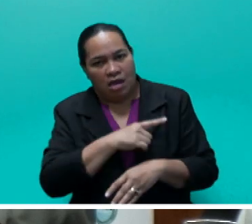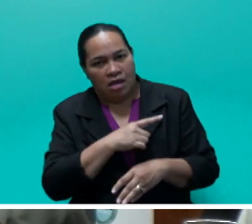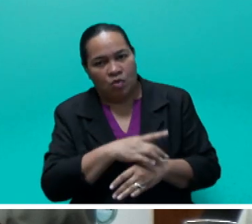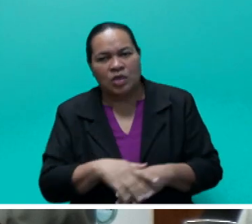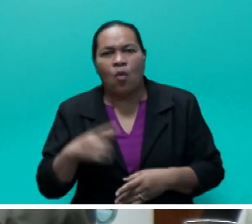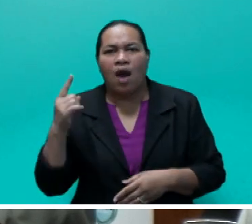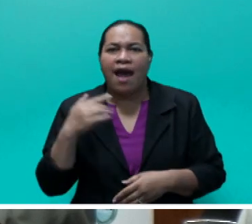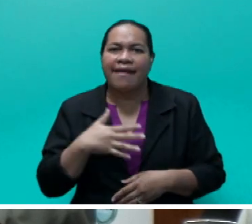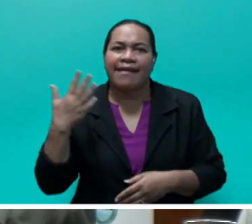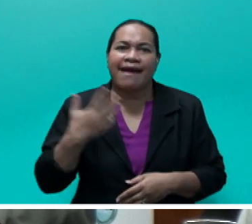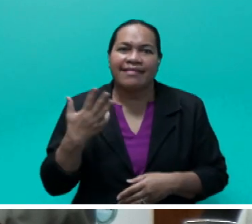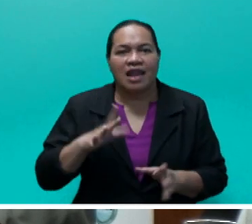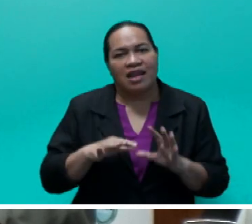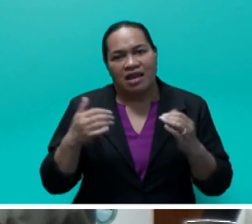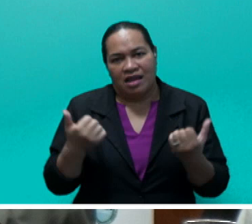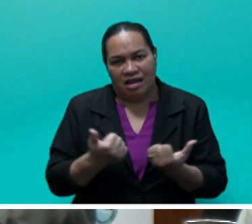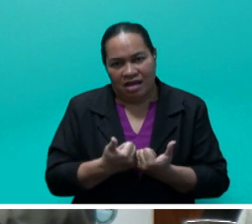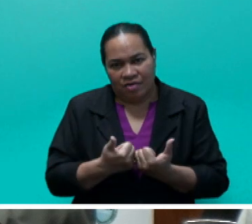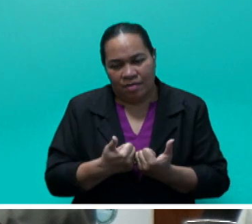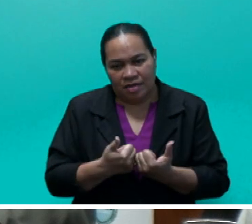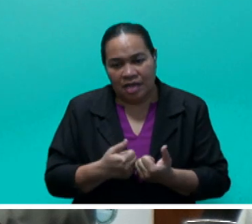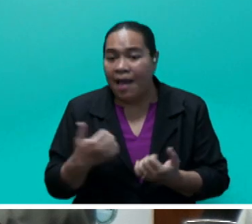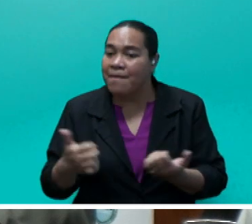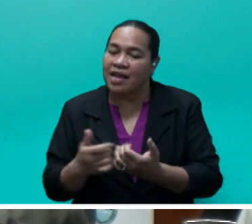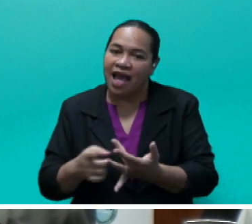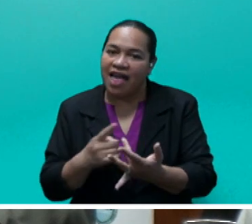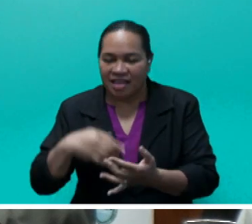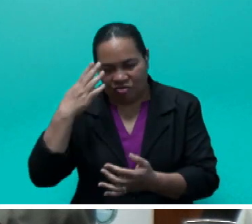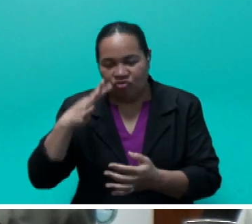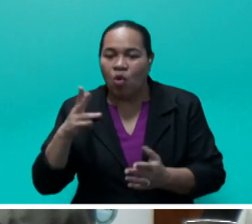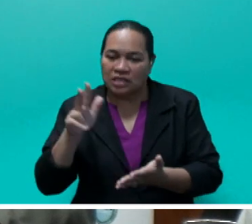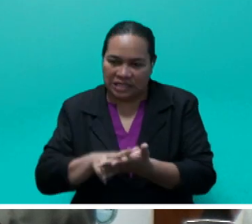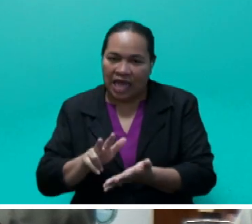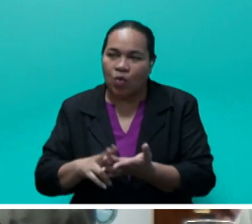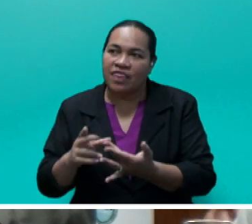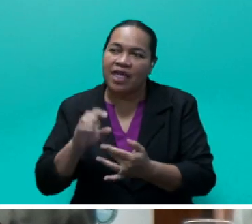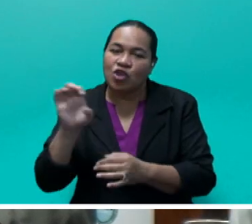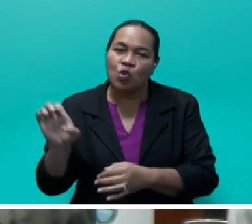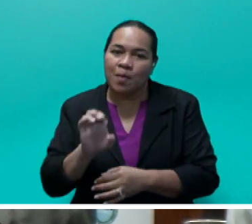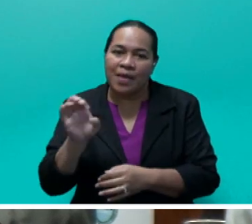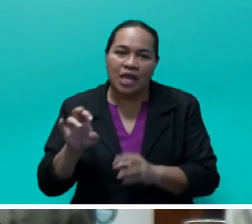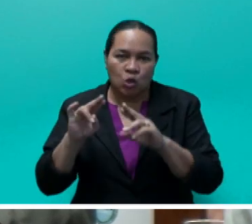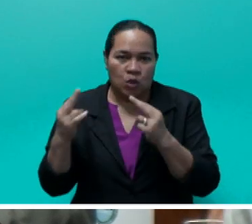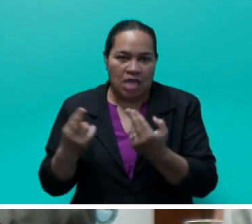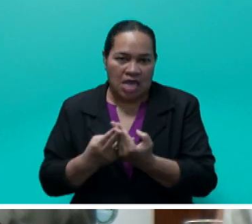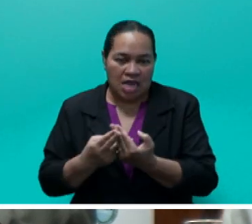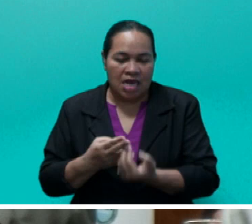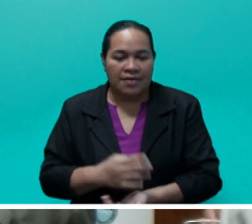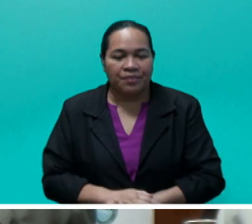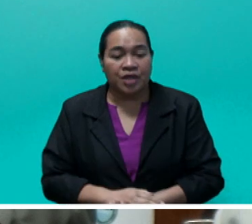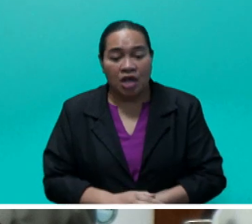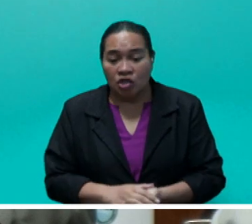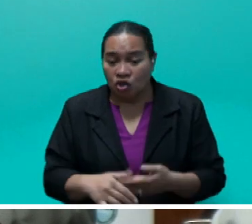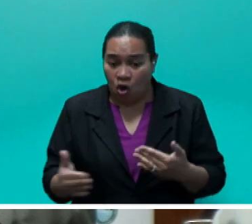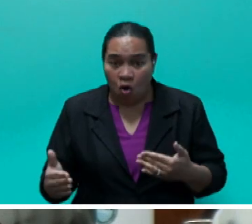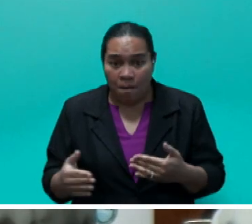agreements. Many countries have also signed open skies agreements with the European Union or its members. Open skies agreements have driven